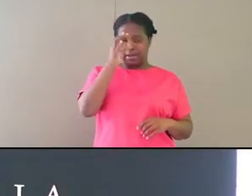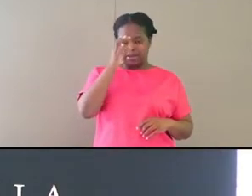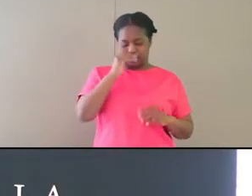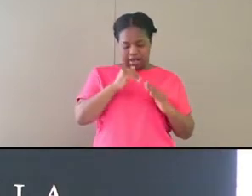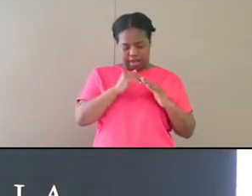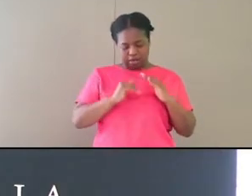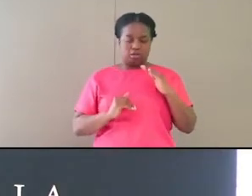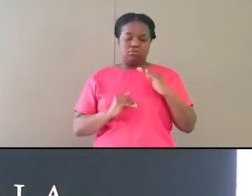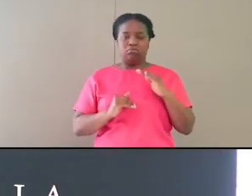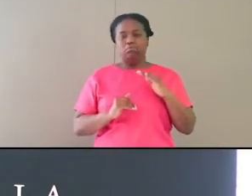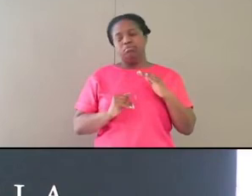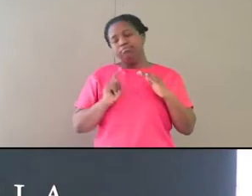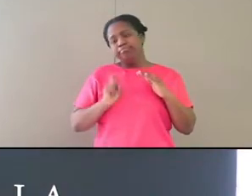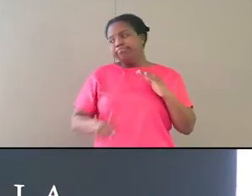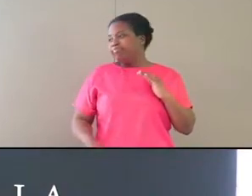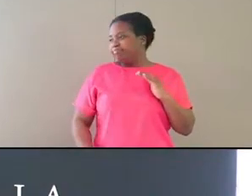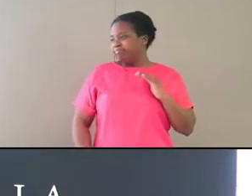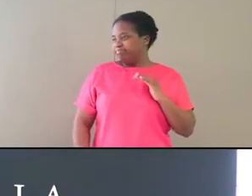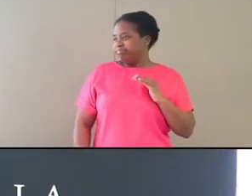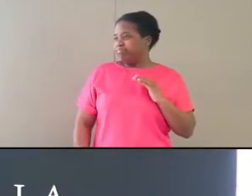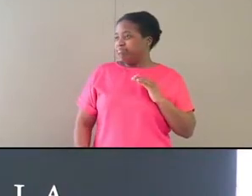question. Anybody?